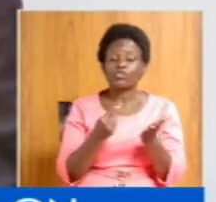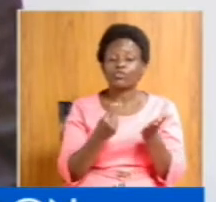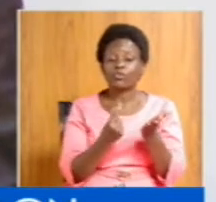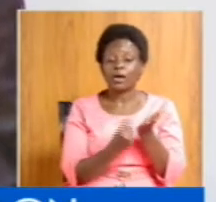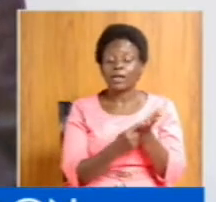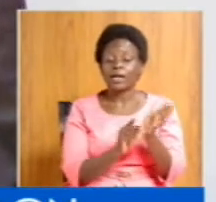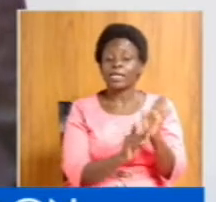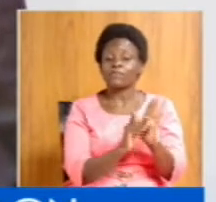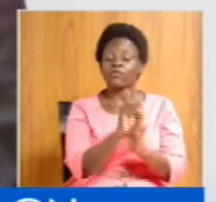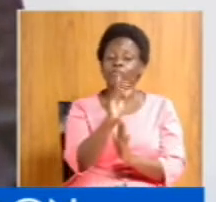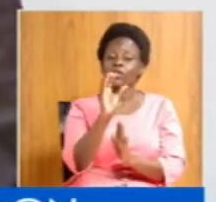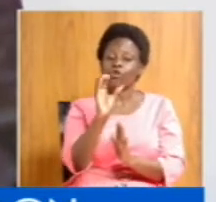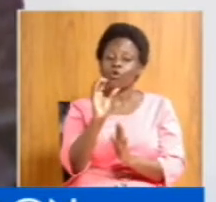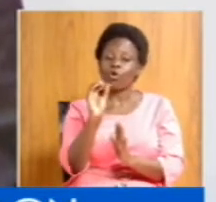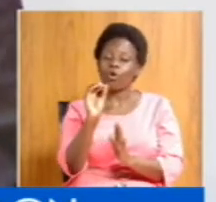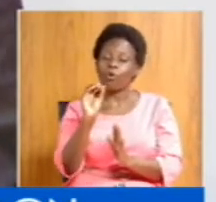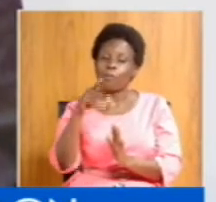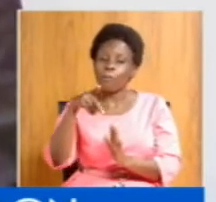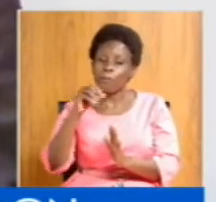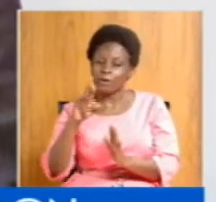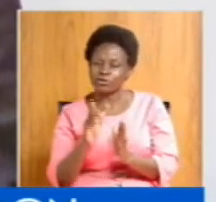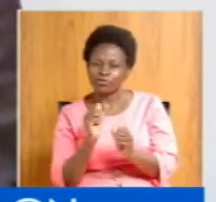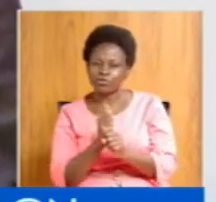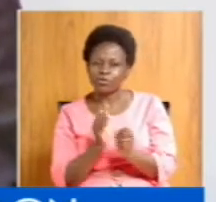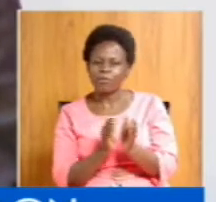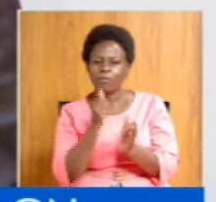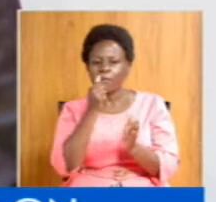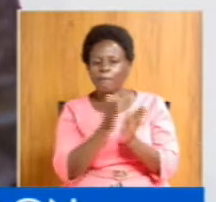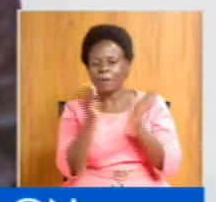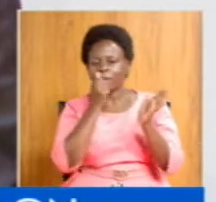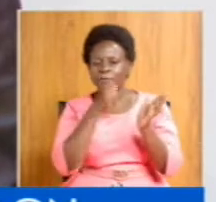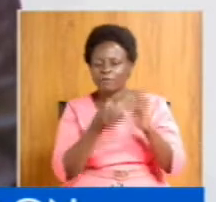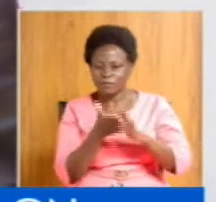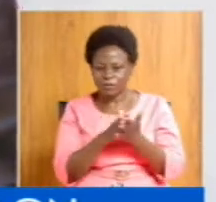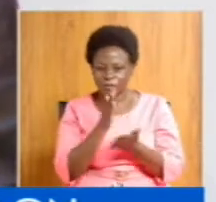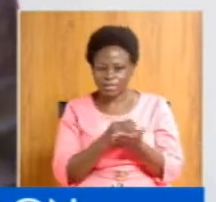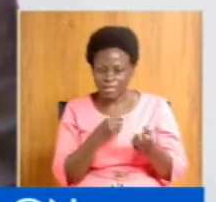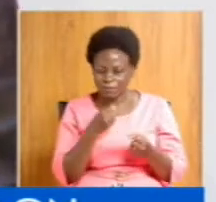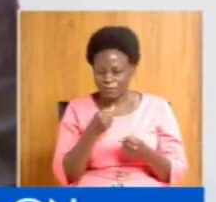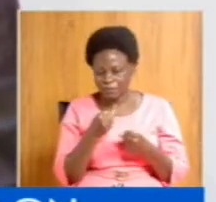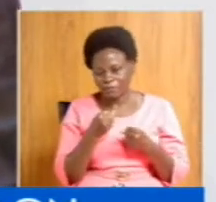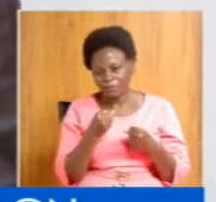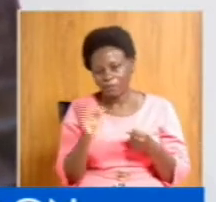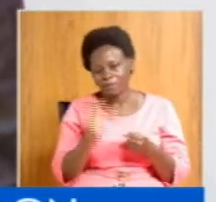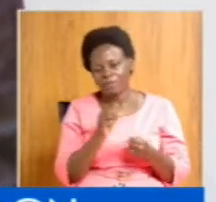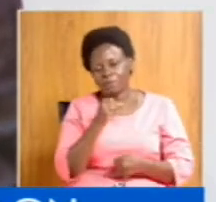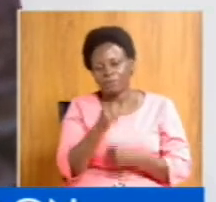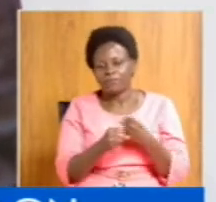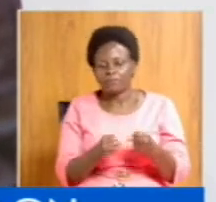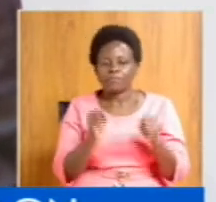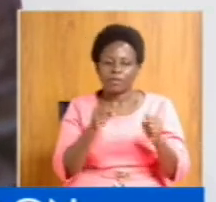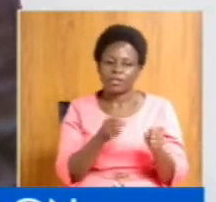to do a public private partnership with some of the companies which were struggling but they had potential so we